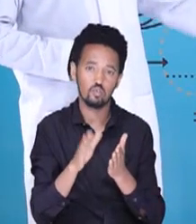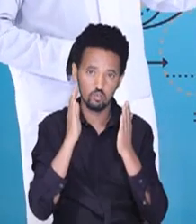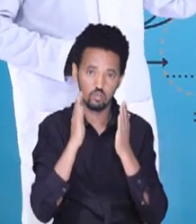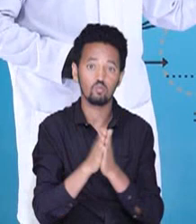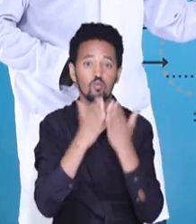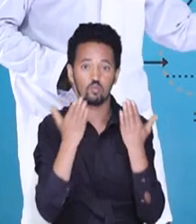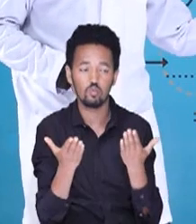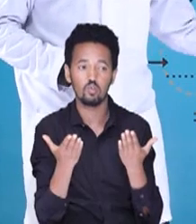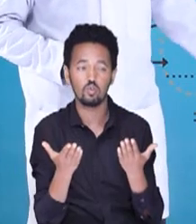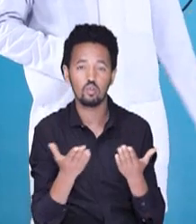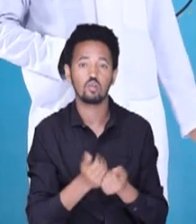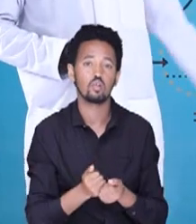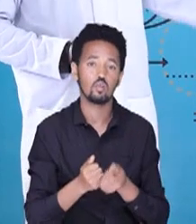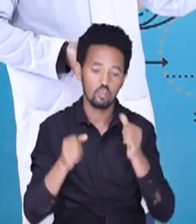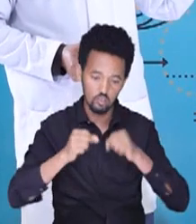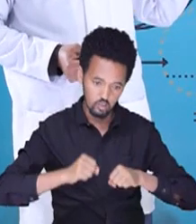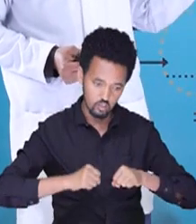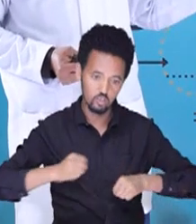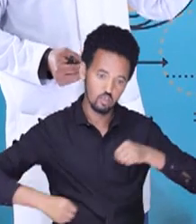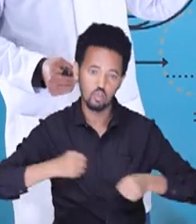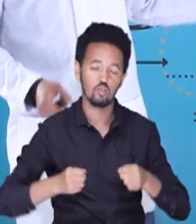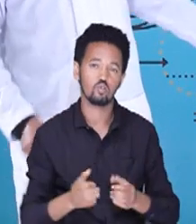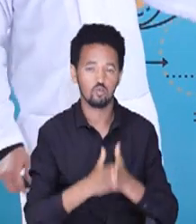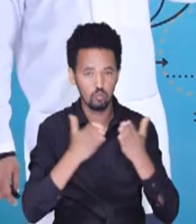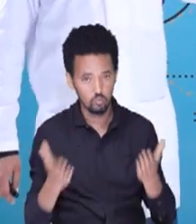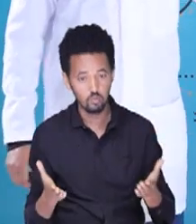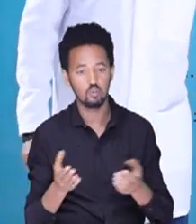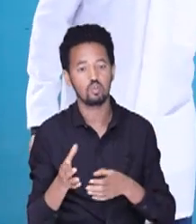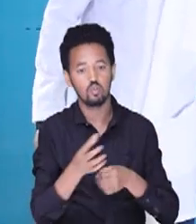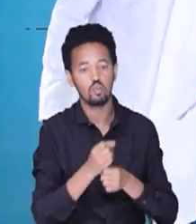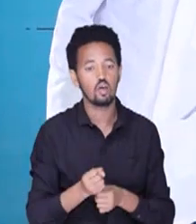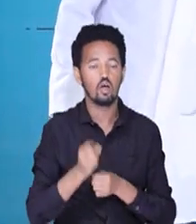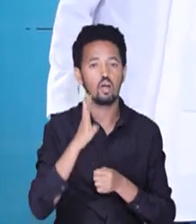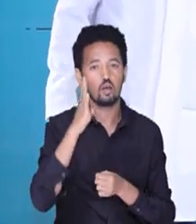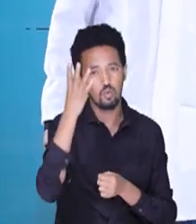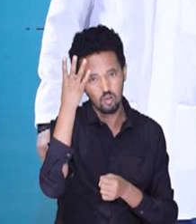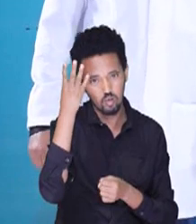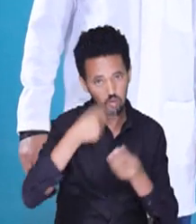known as Encyclopedia. This book was published about